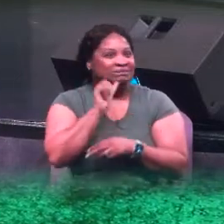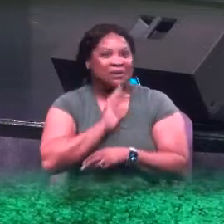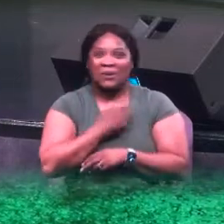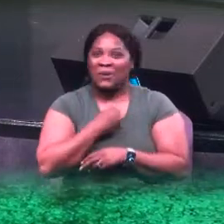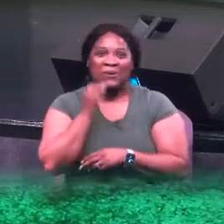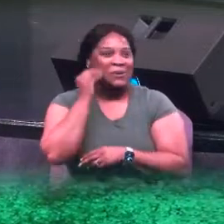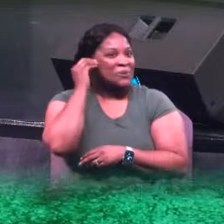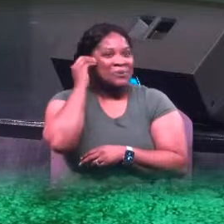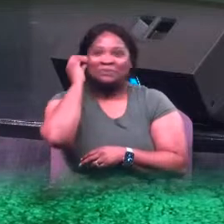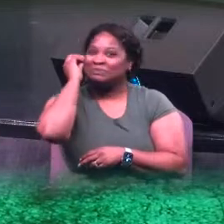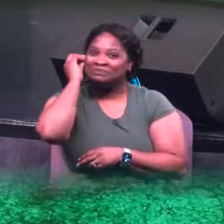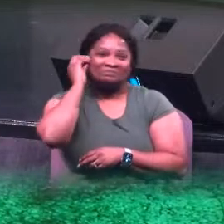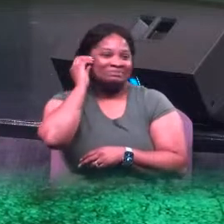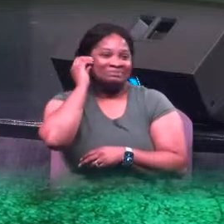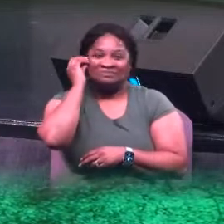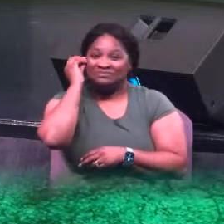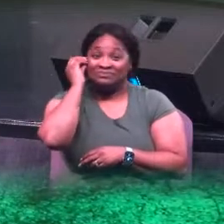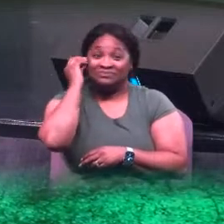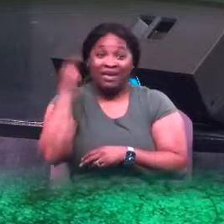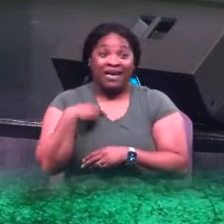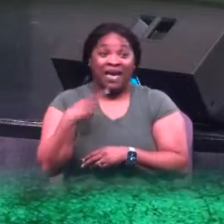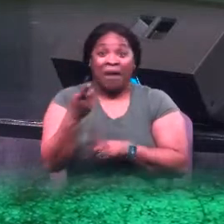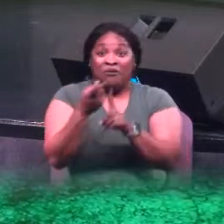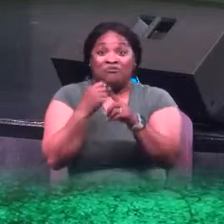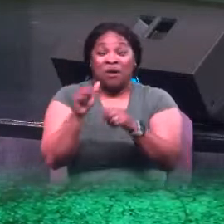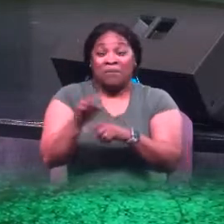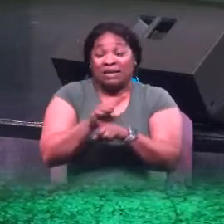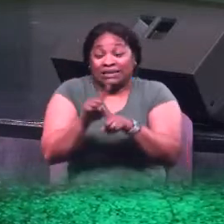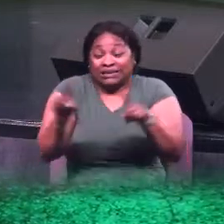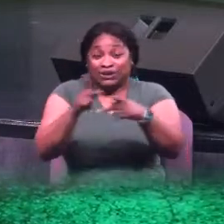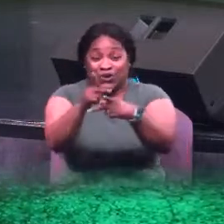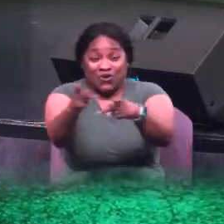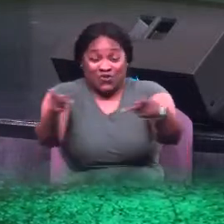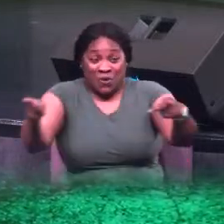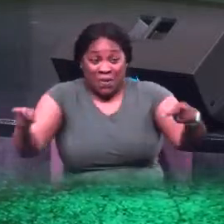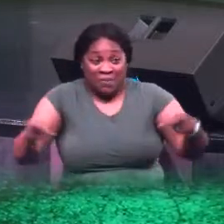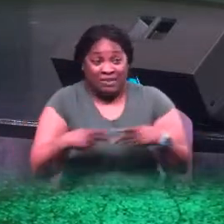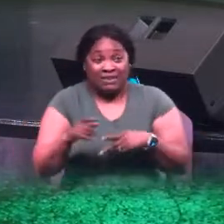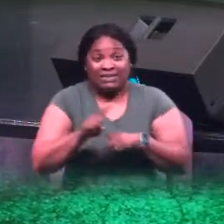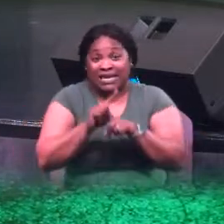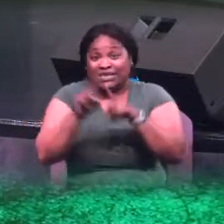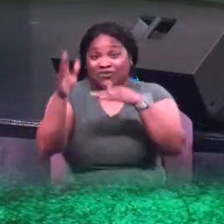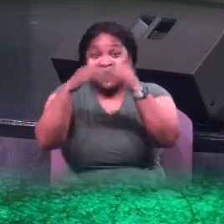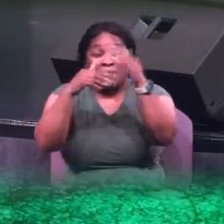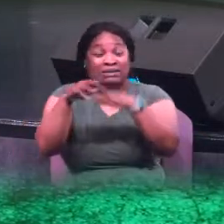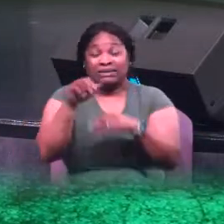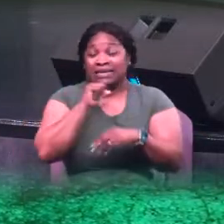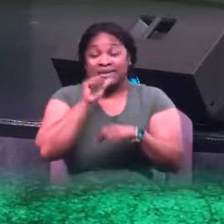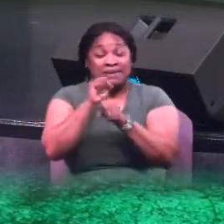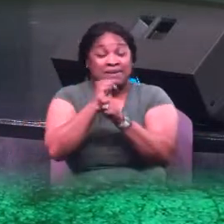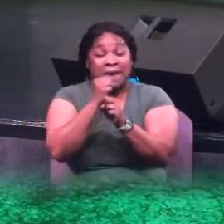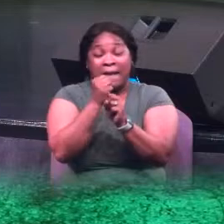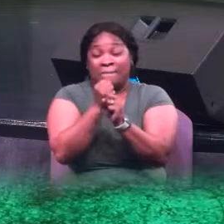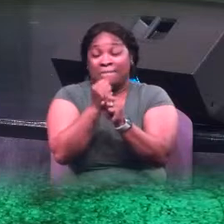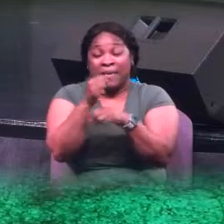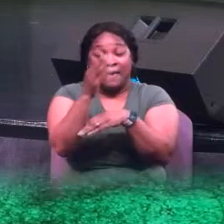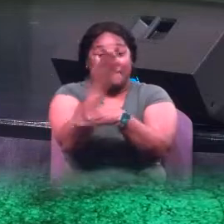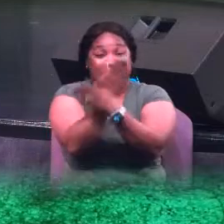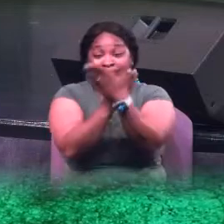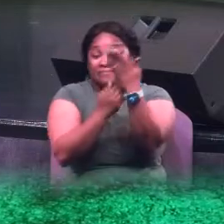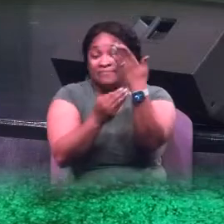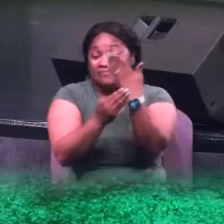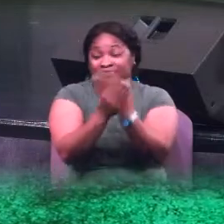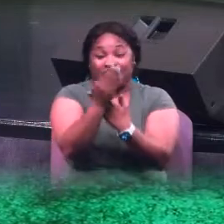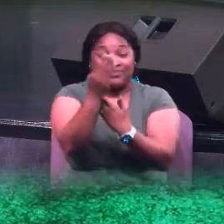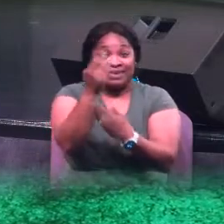home. Y'all, I come from another place. I come from another building, not made by hand. And just as